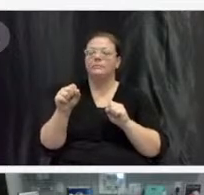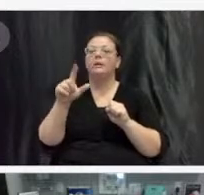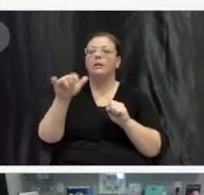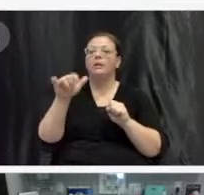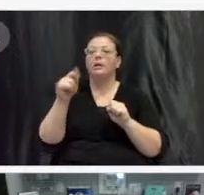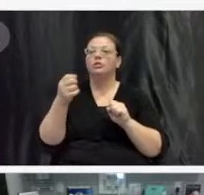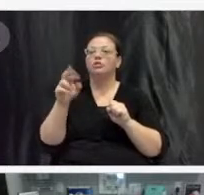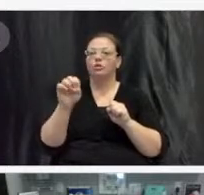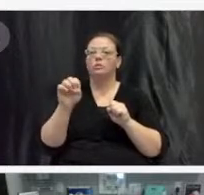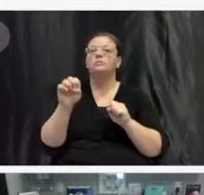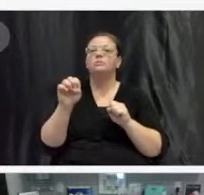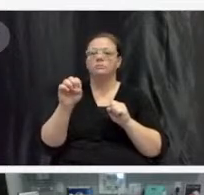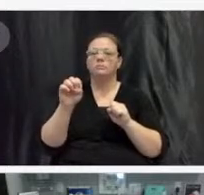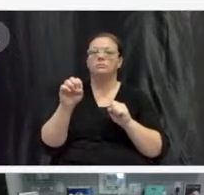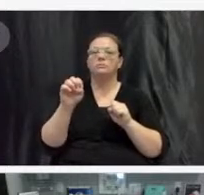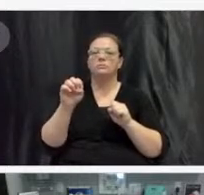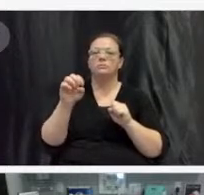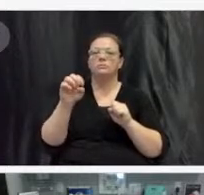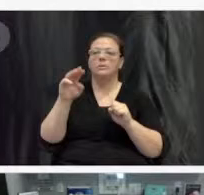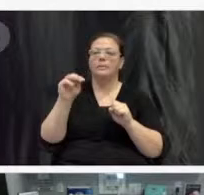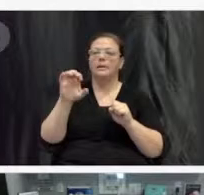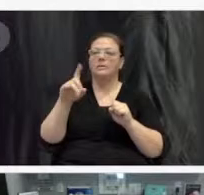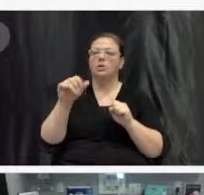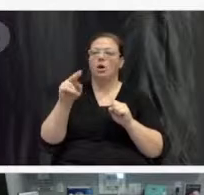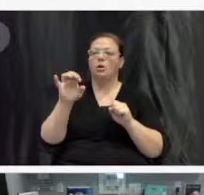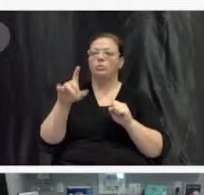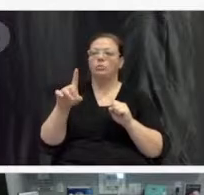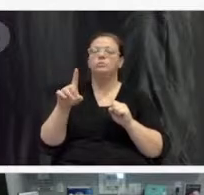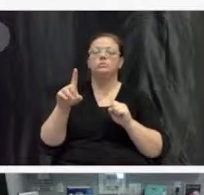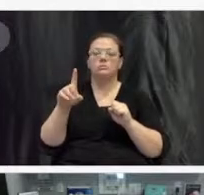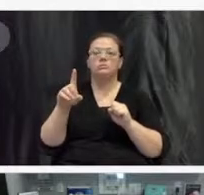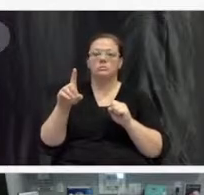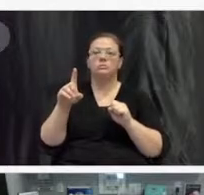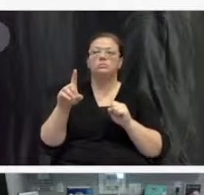Latour, Yes. McDonald,